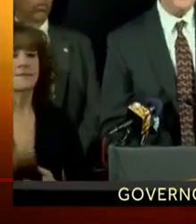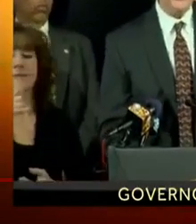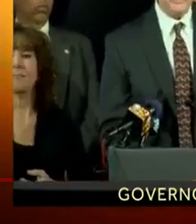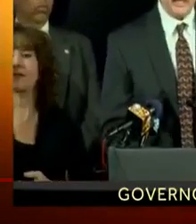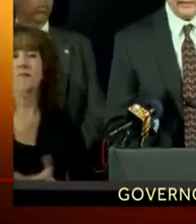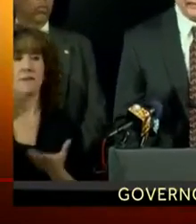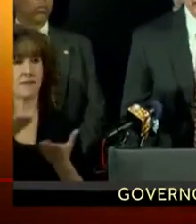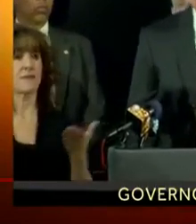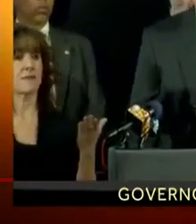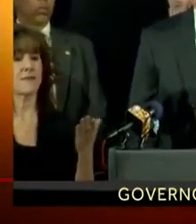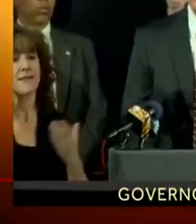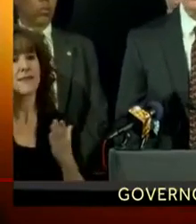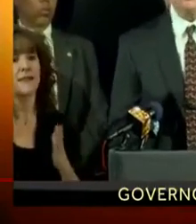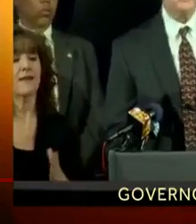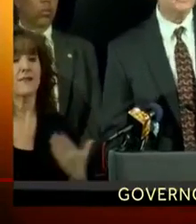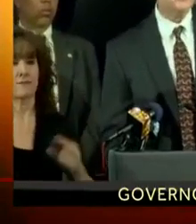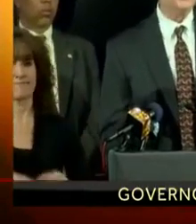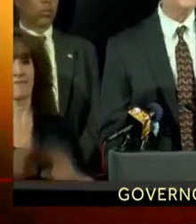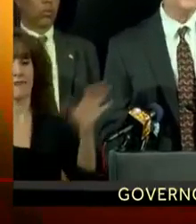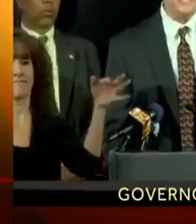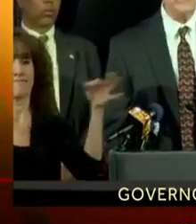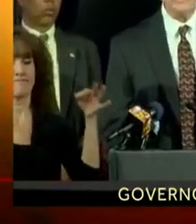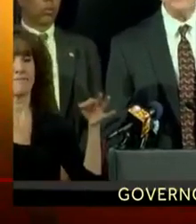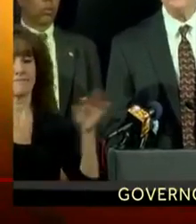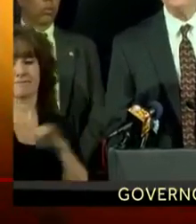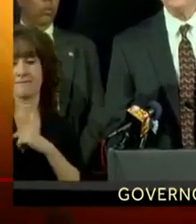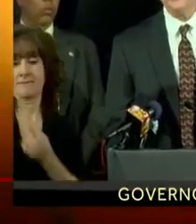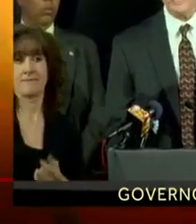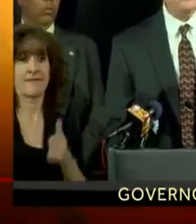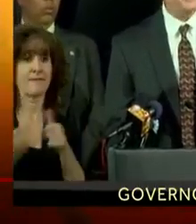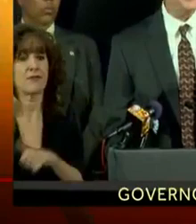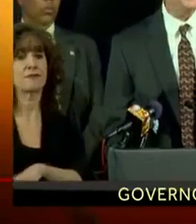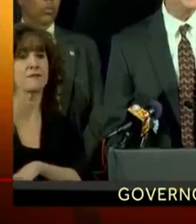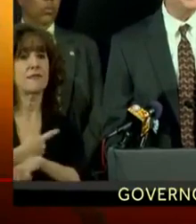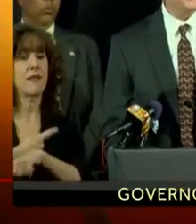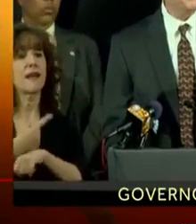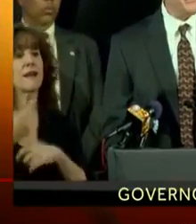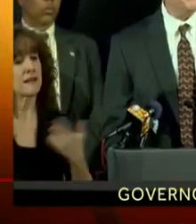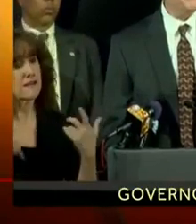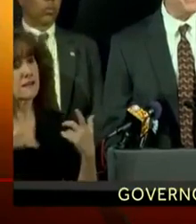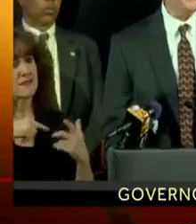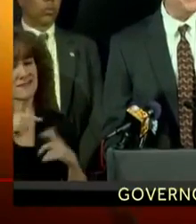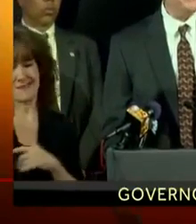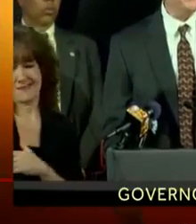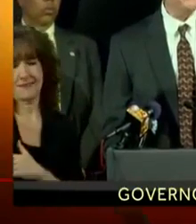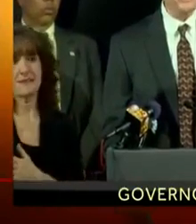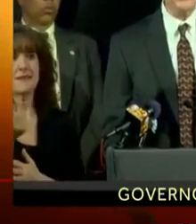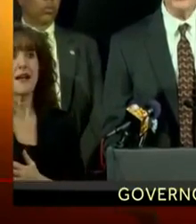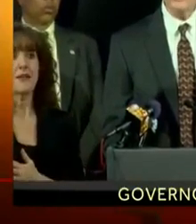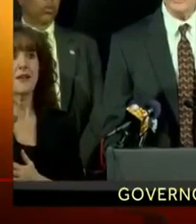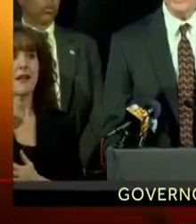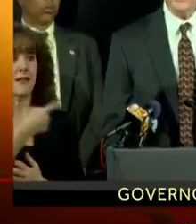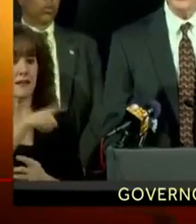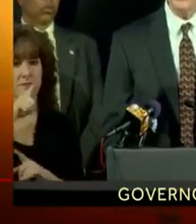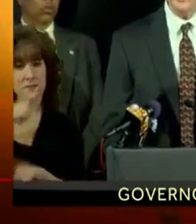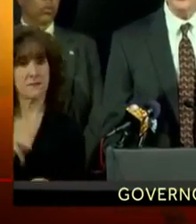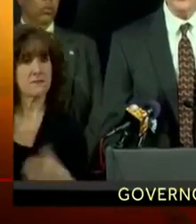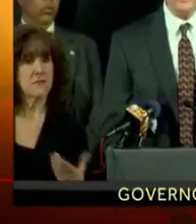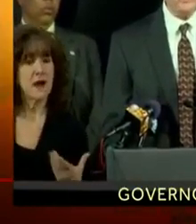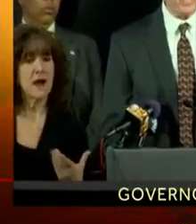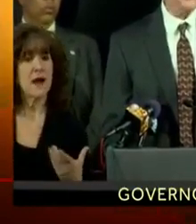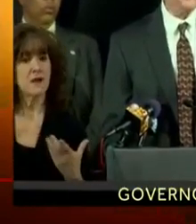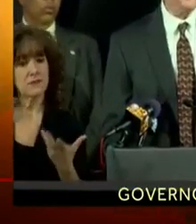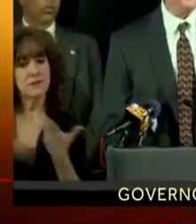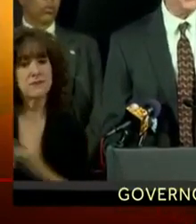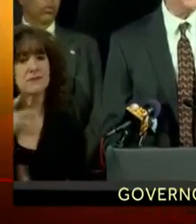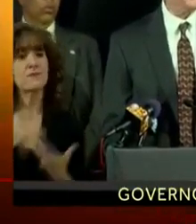and gentlemen, the governor's been clear from day one. We activated this past Saturday in his direction to